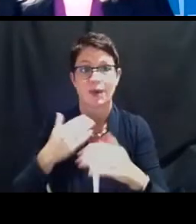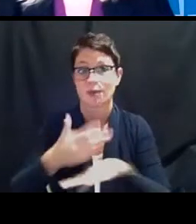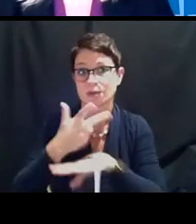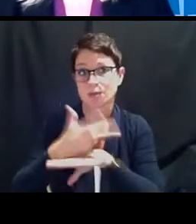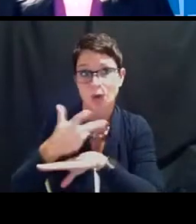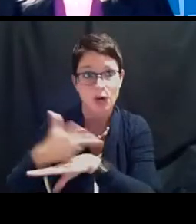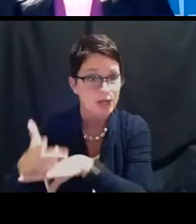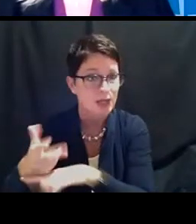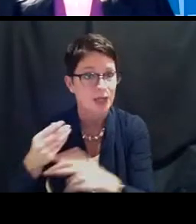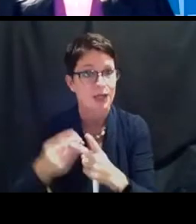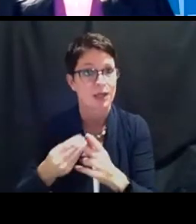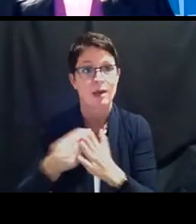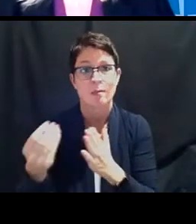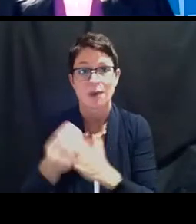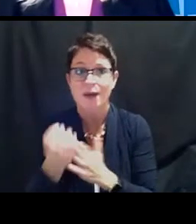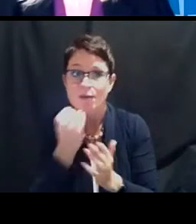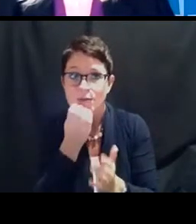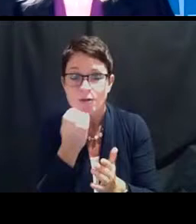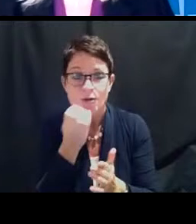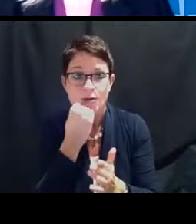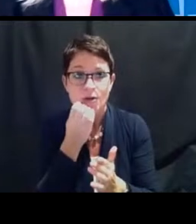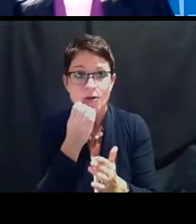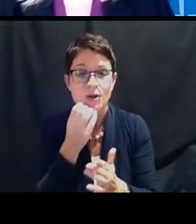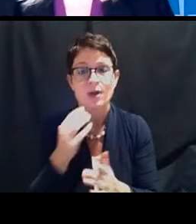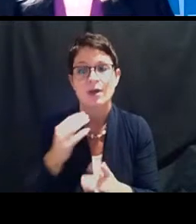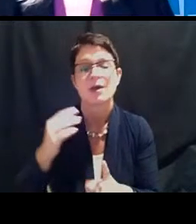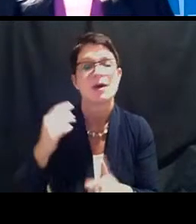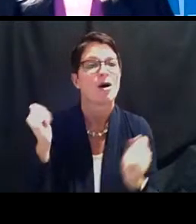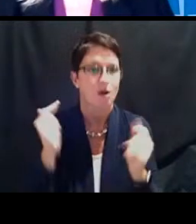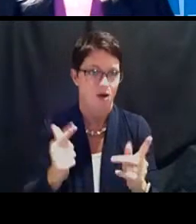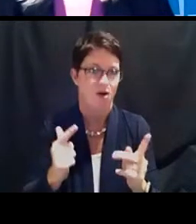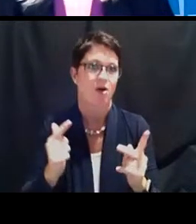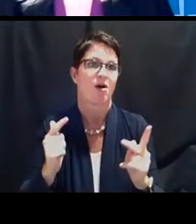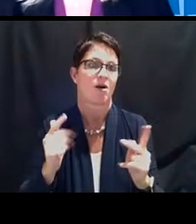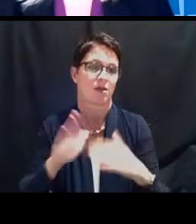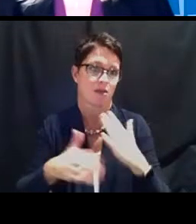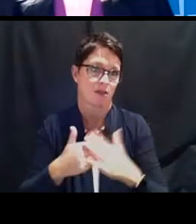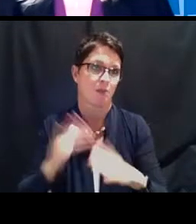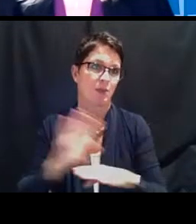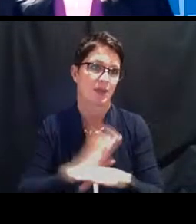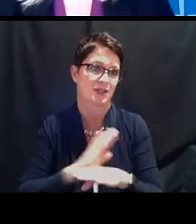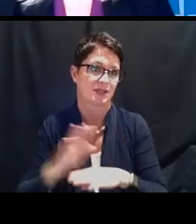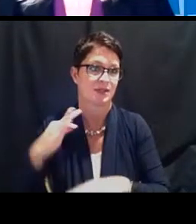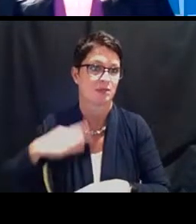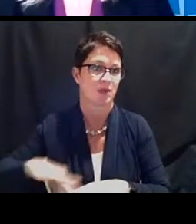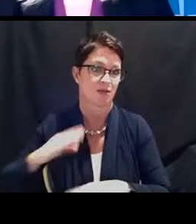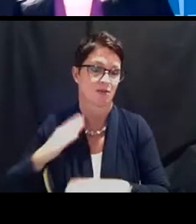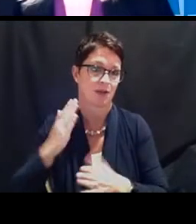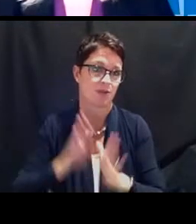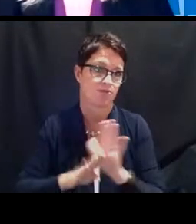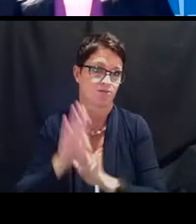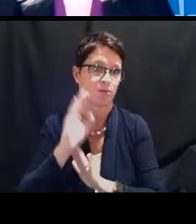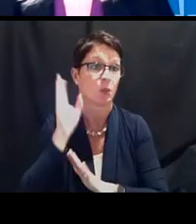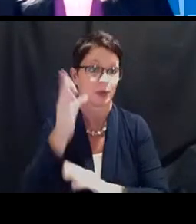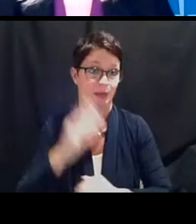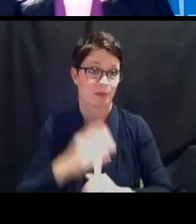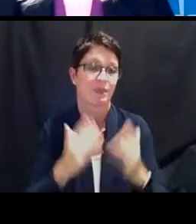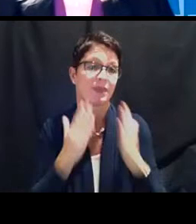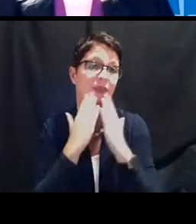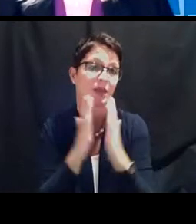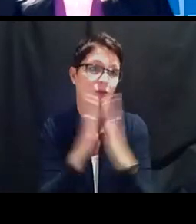parking or buying food. It definitely benefits all the businesses in the area. Thank you very